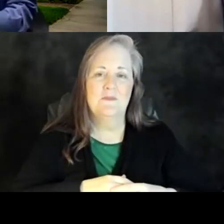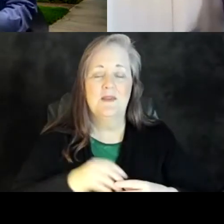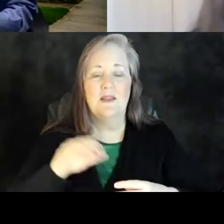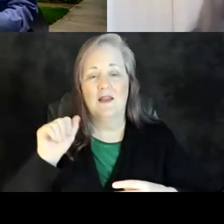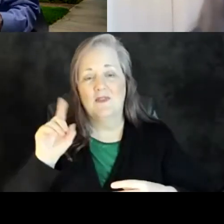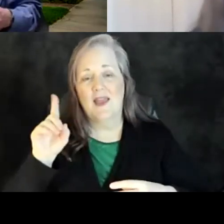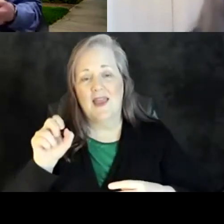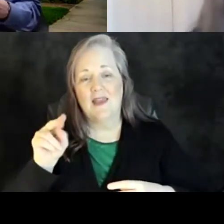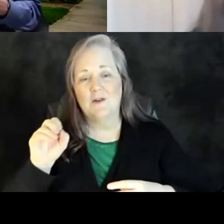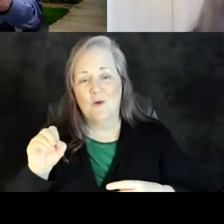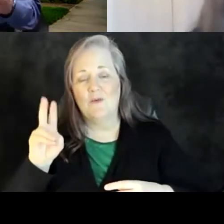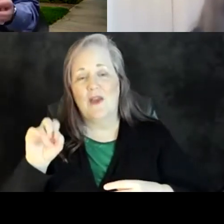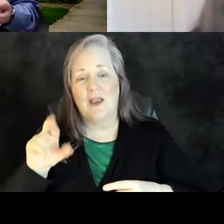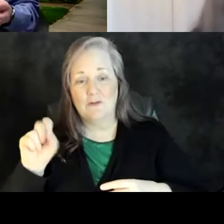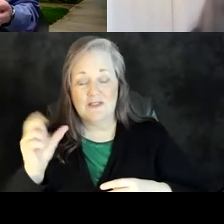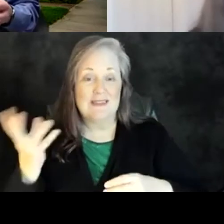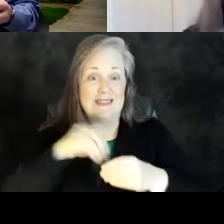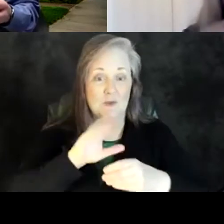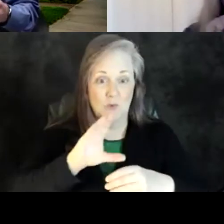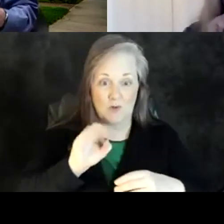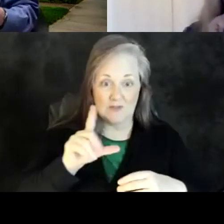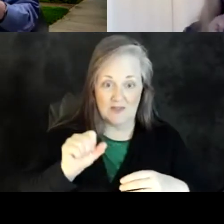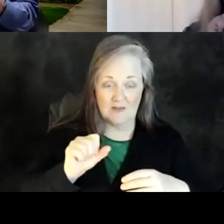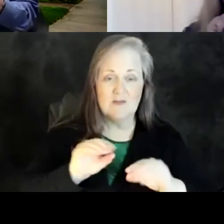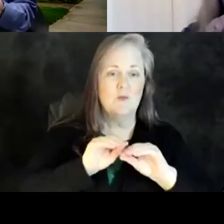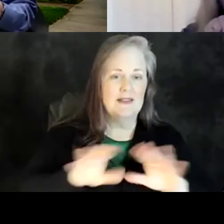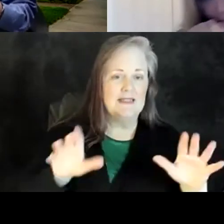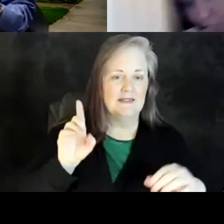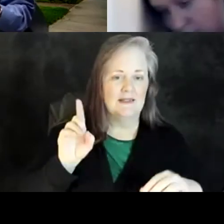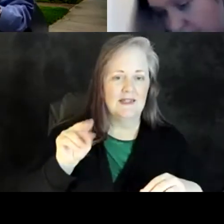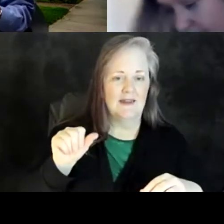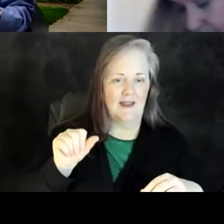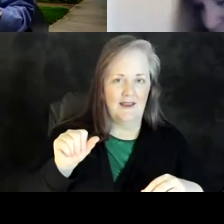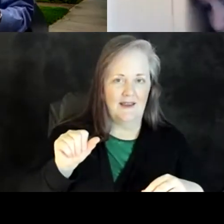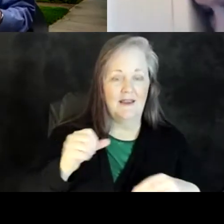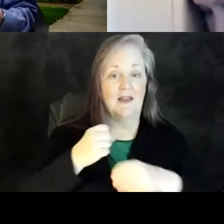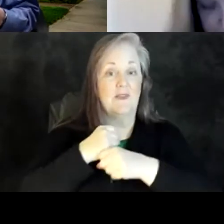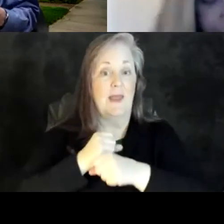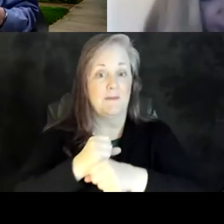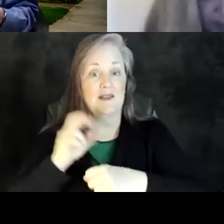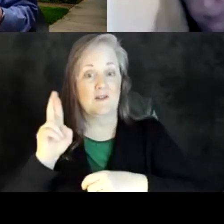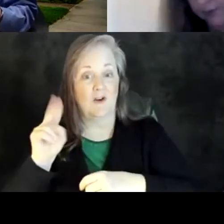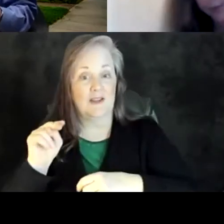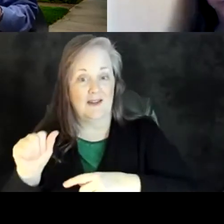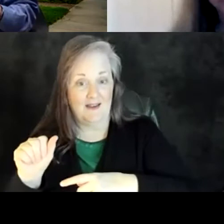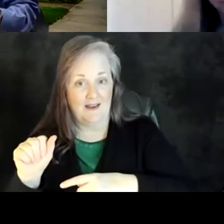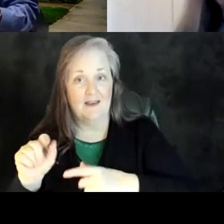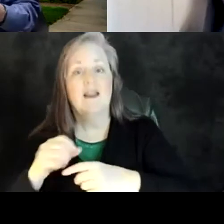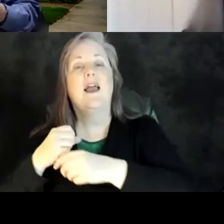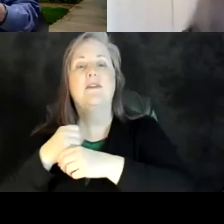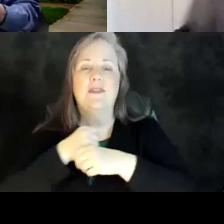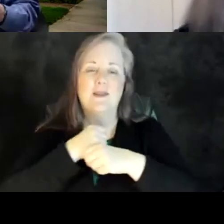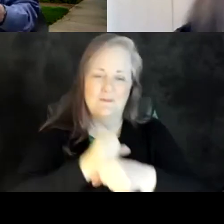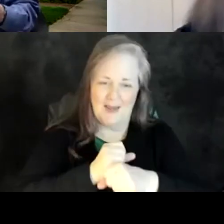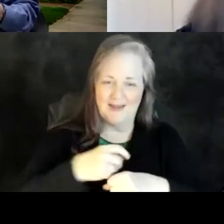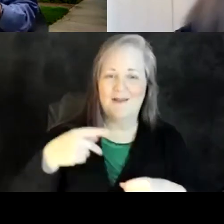adenovirus gets into the cells, then the DNA is released, which then makes RNA, which then makes those proteins